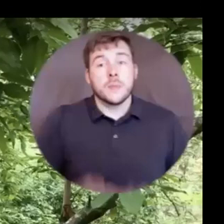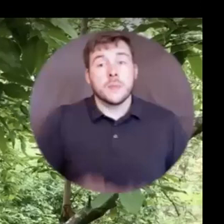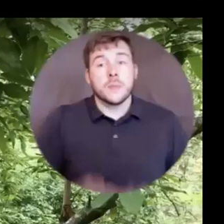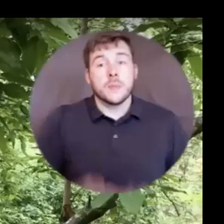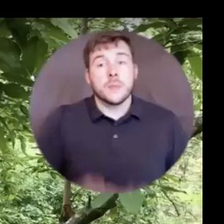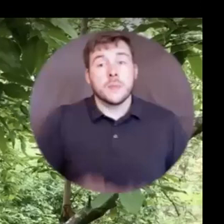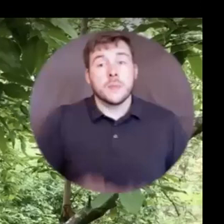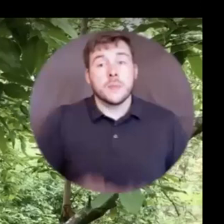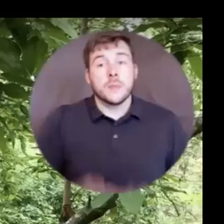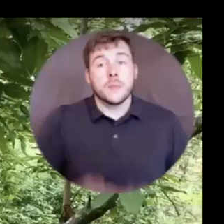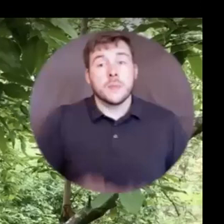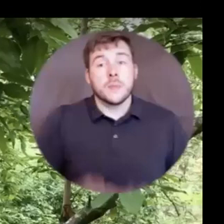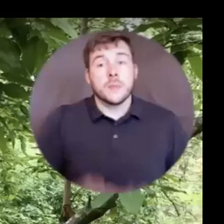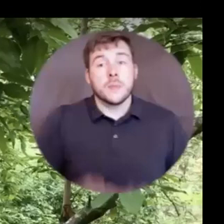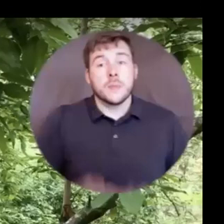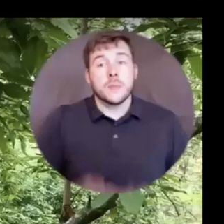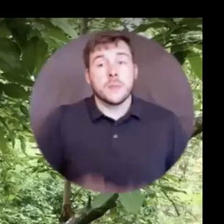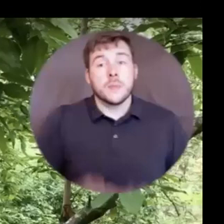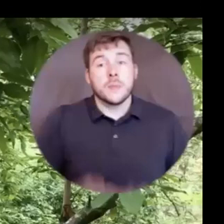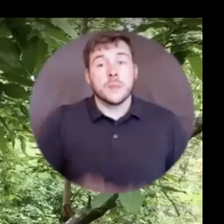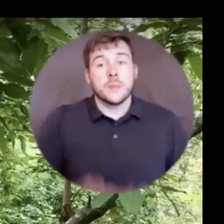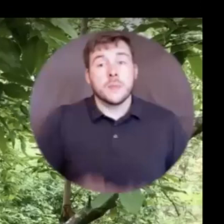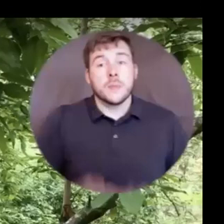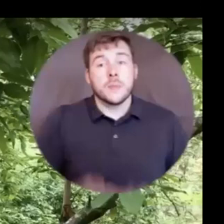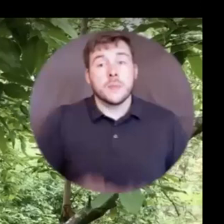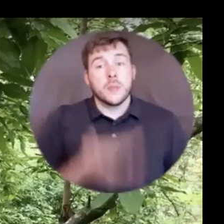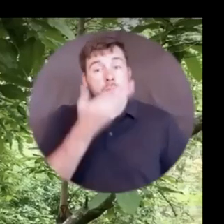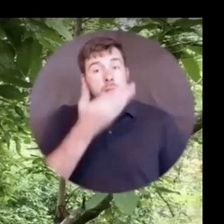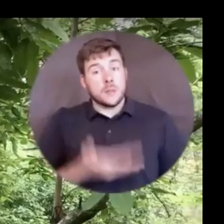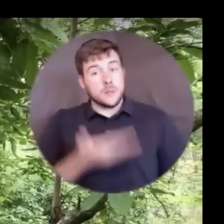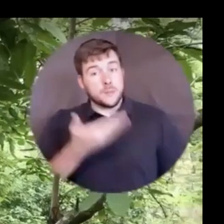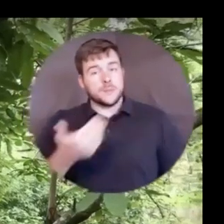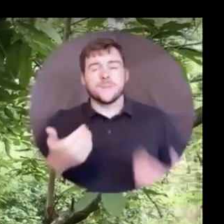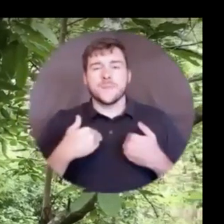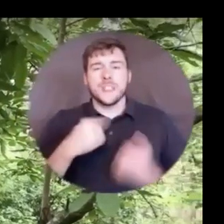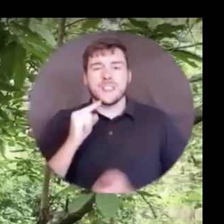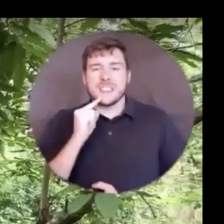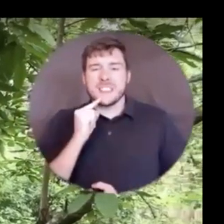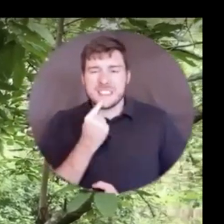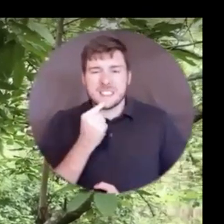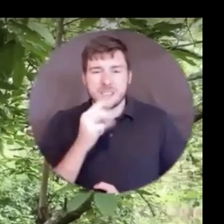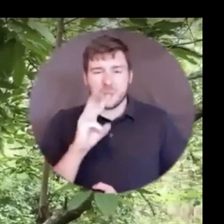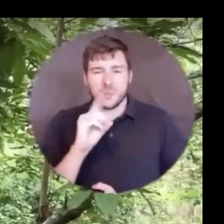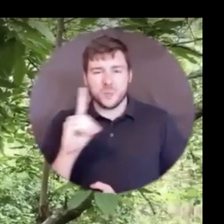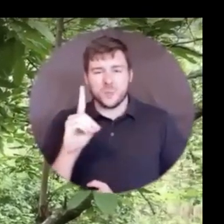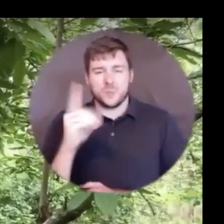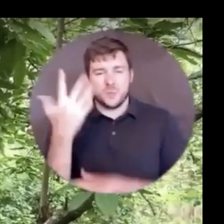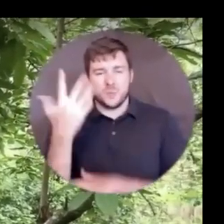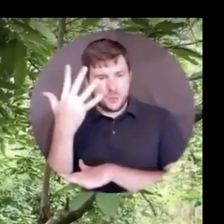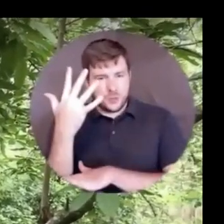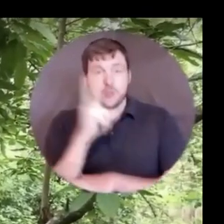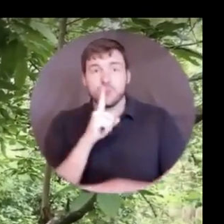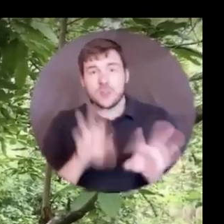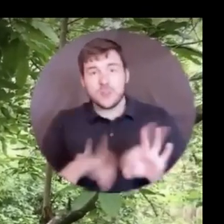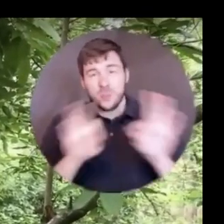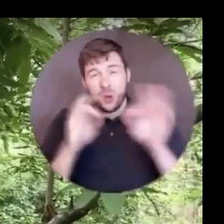and specifically in the longleaf pine ecosystem. Here we have the sourwood tree. And the sourwood tree is a really important